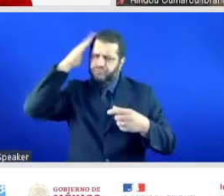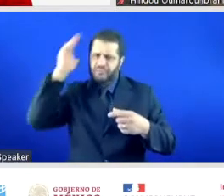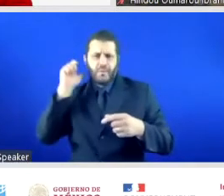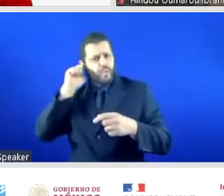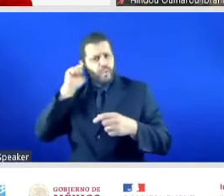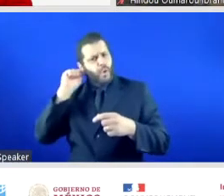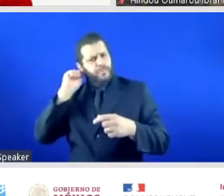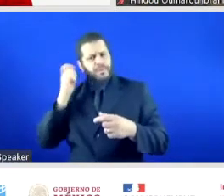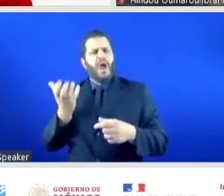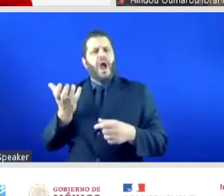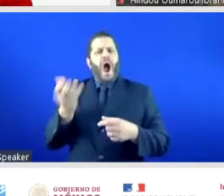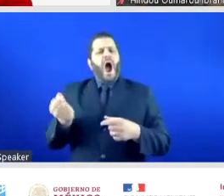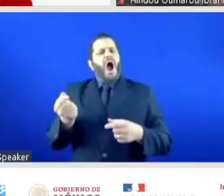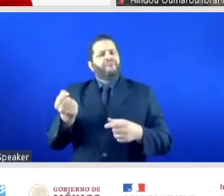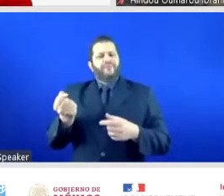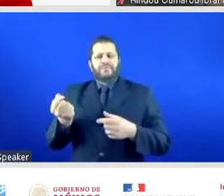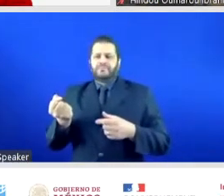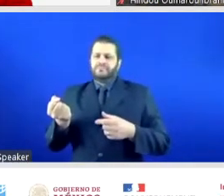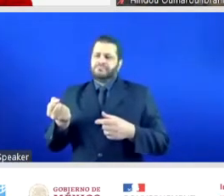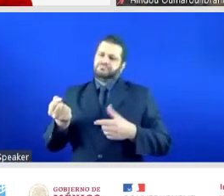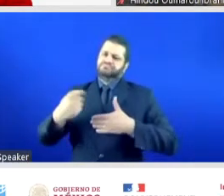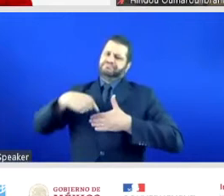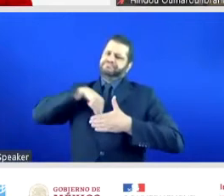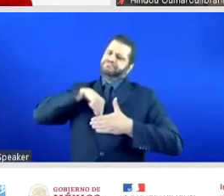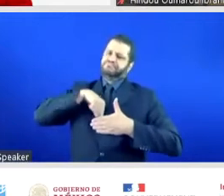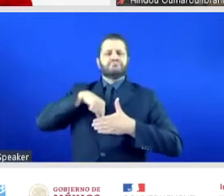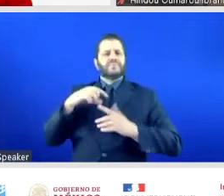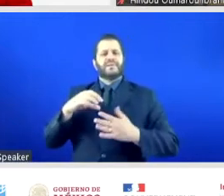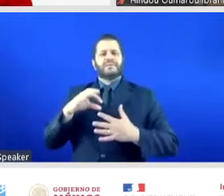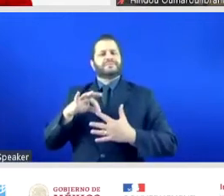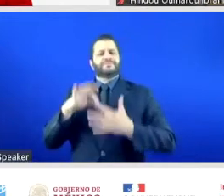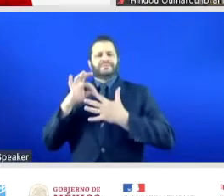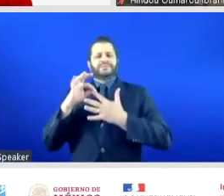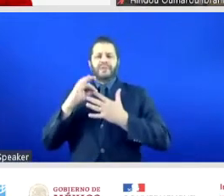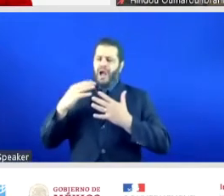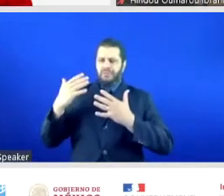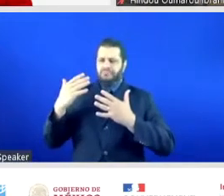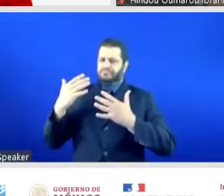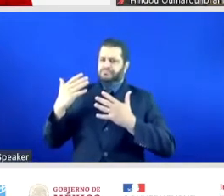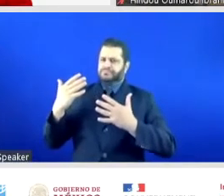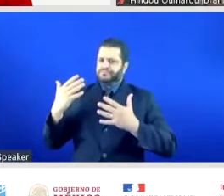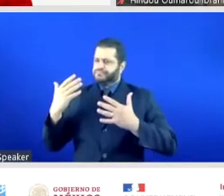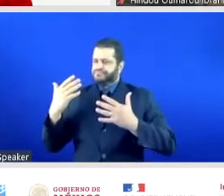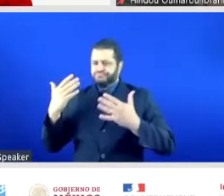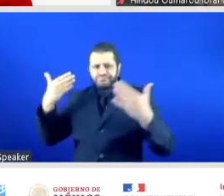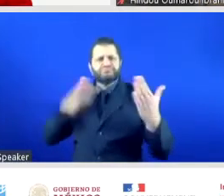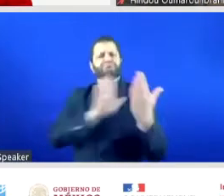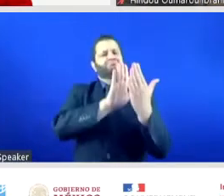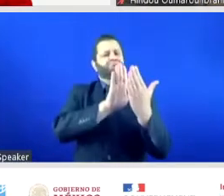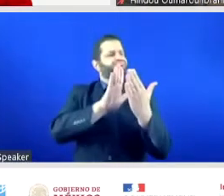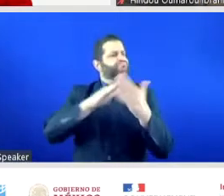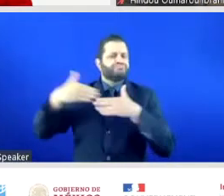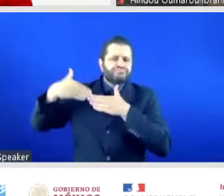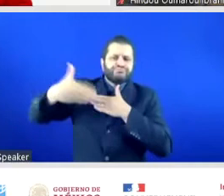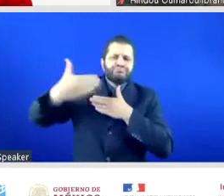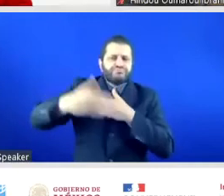more boys and men to really engage in these solutions together with women and girls, and of course persons of really